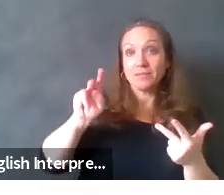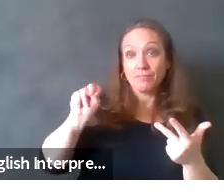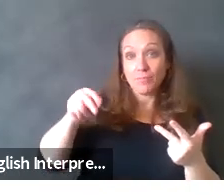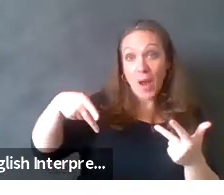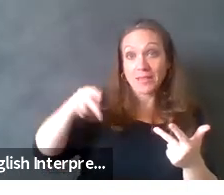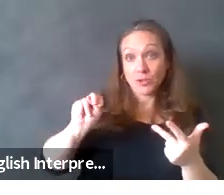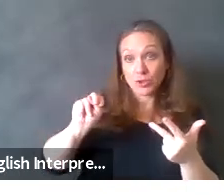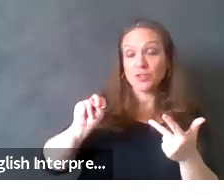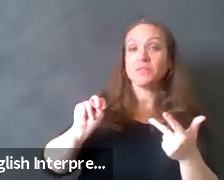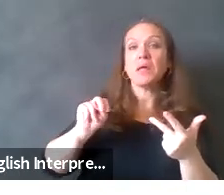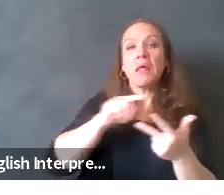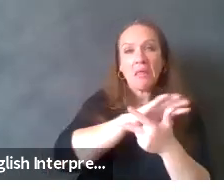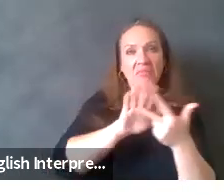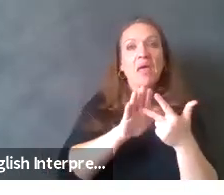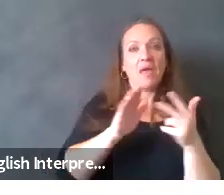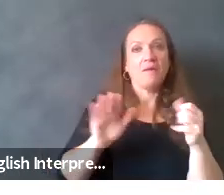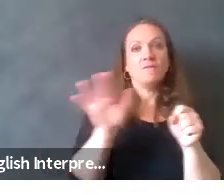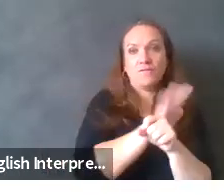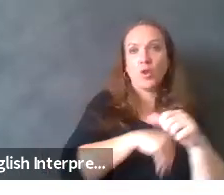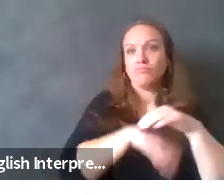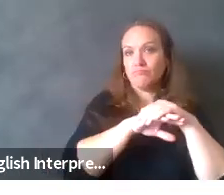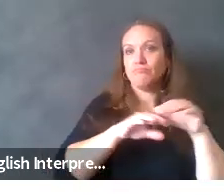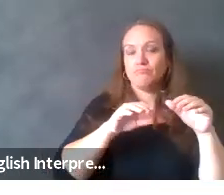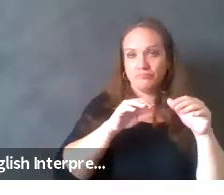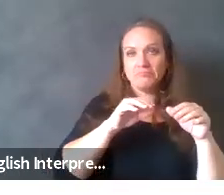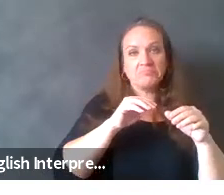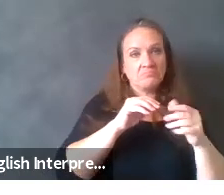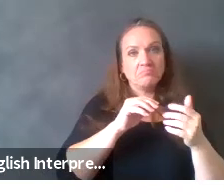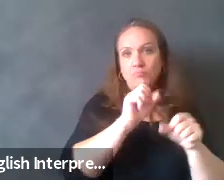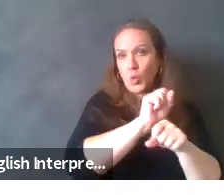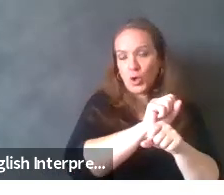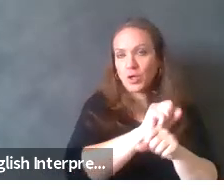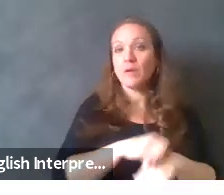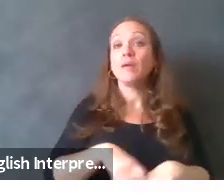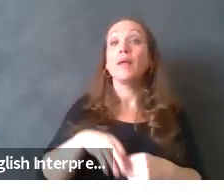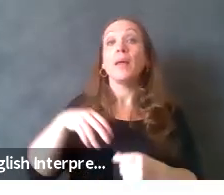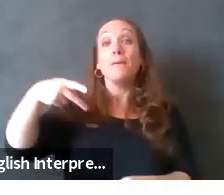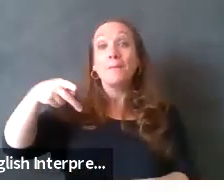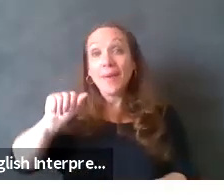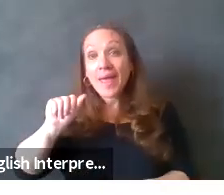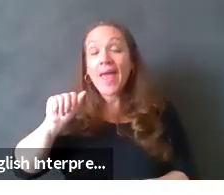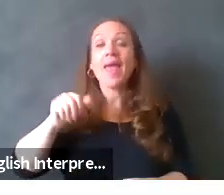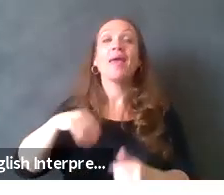practice. Physicians, physician assistants, advanced practice nurses,